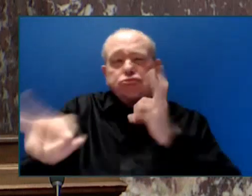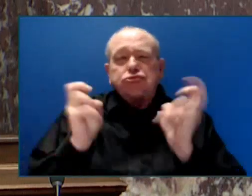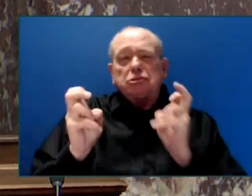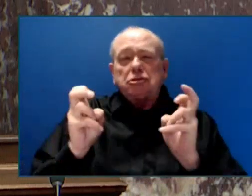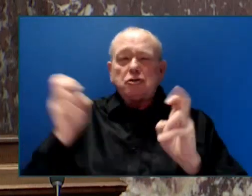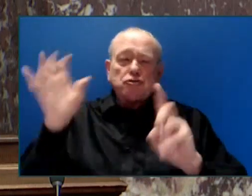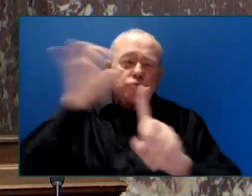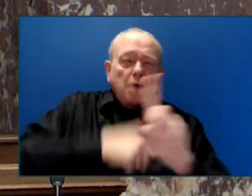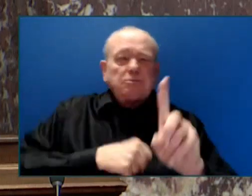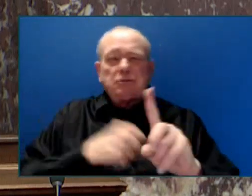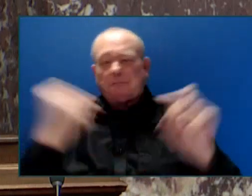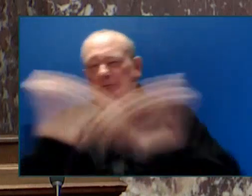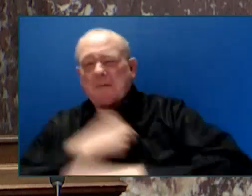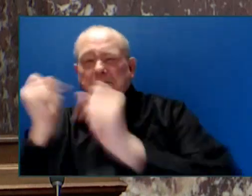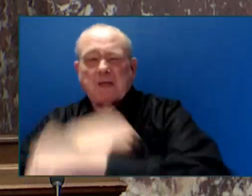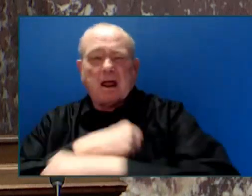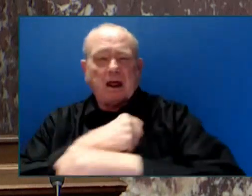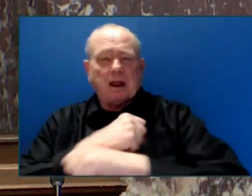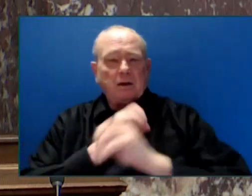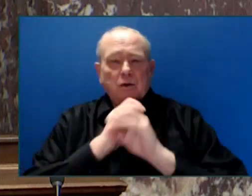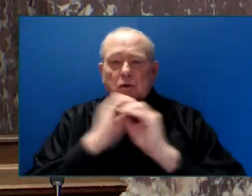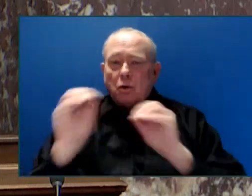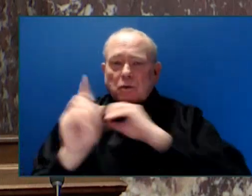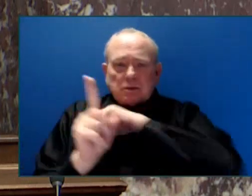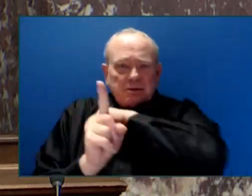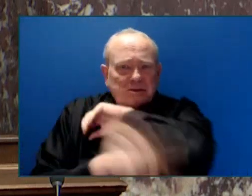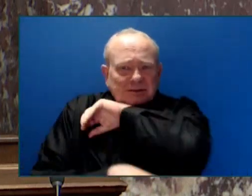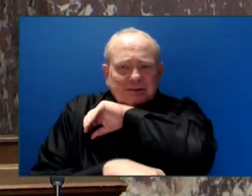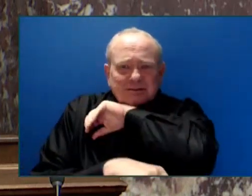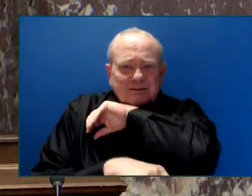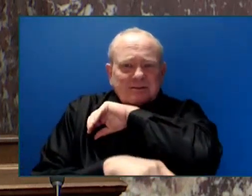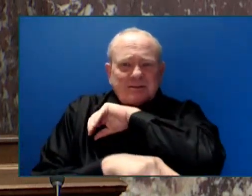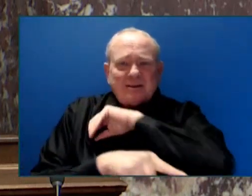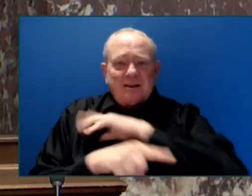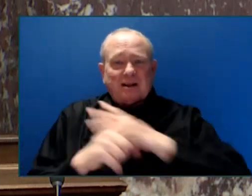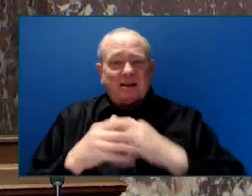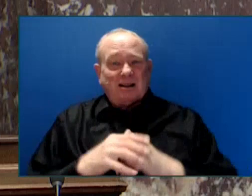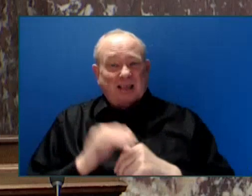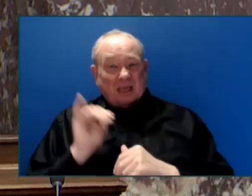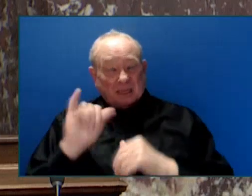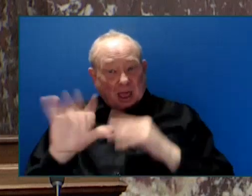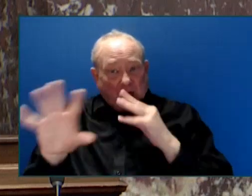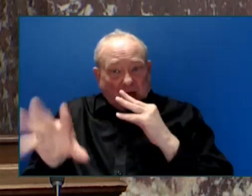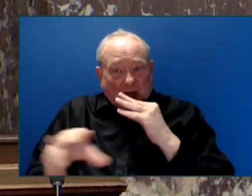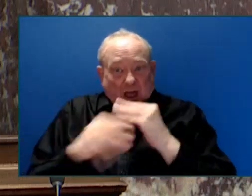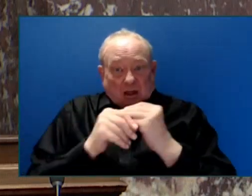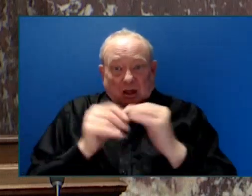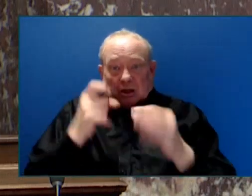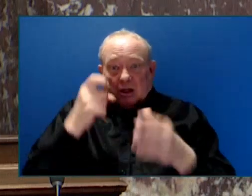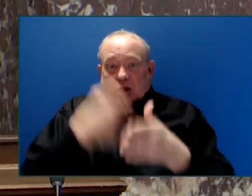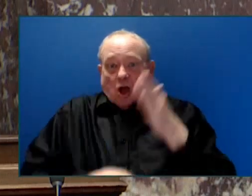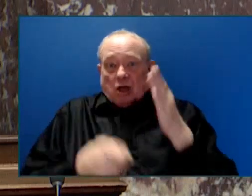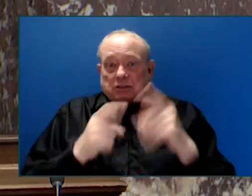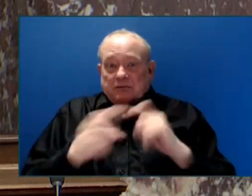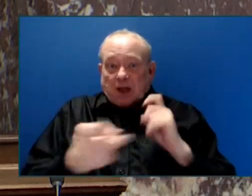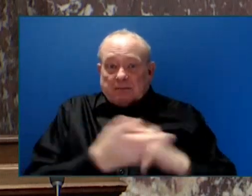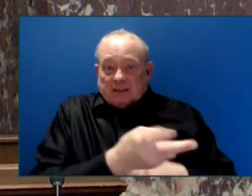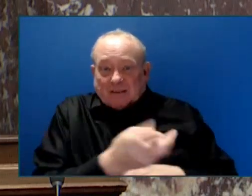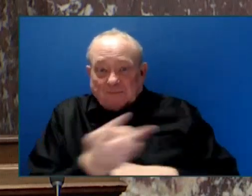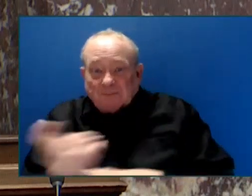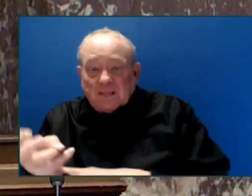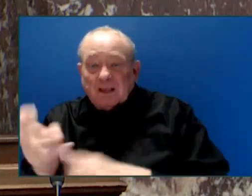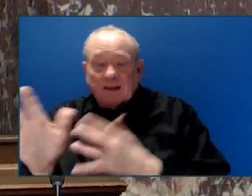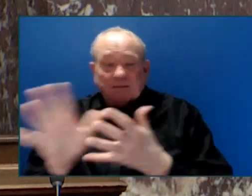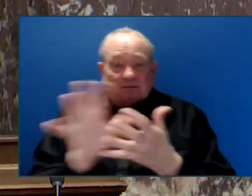goes on, "The added costs of theft, vandalism, security, and loss of production is